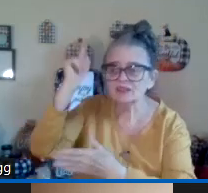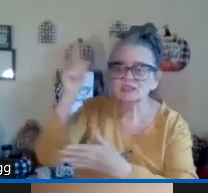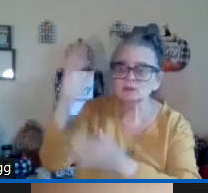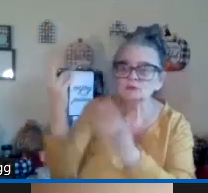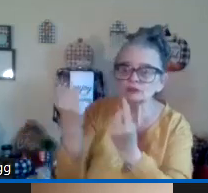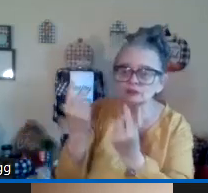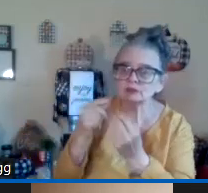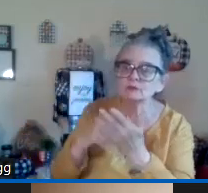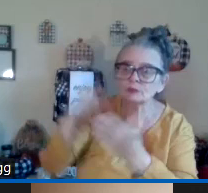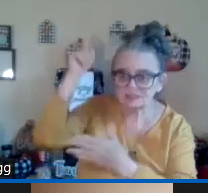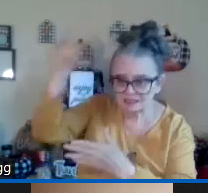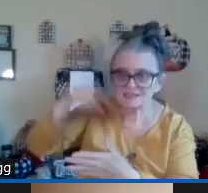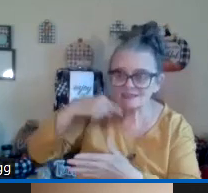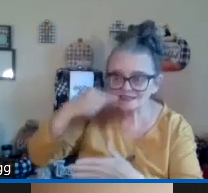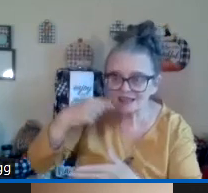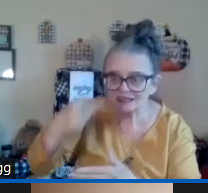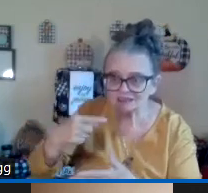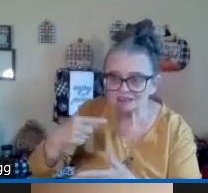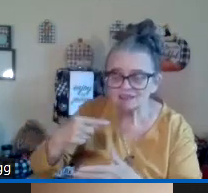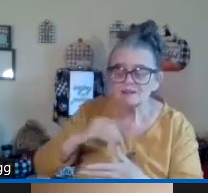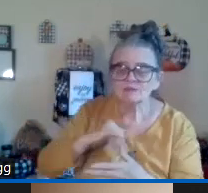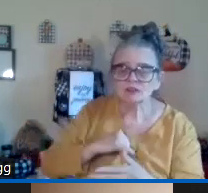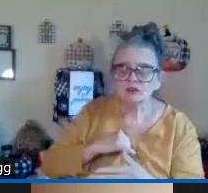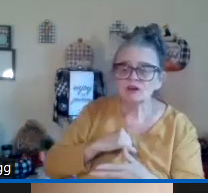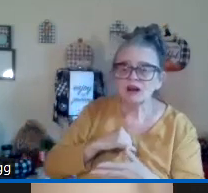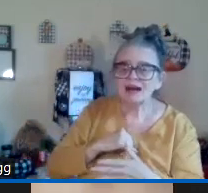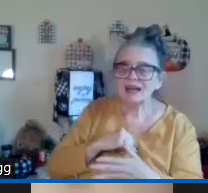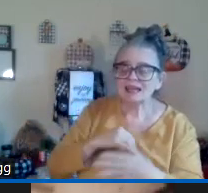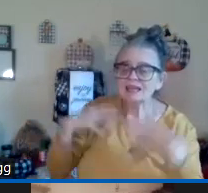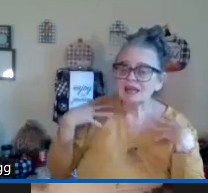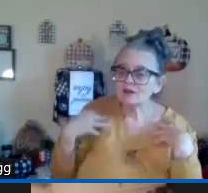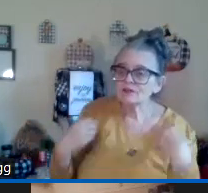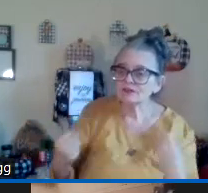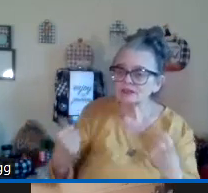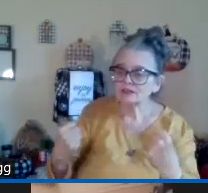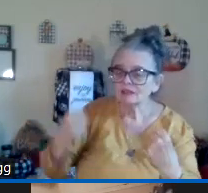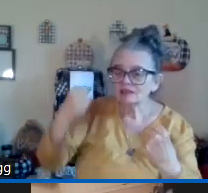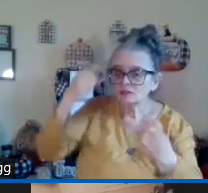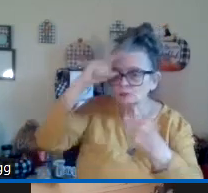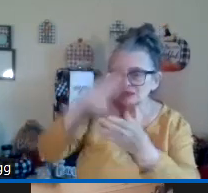into mischief. Bad things will happen. What's it telling me?